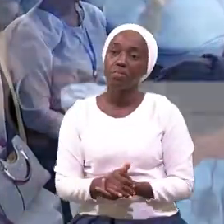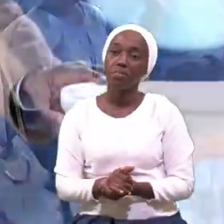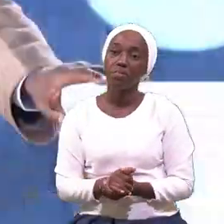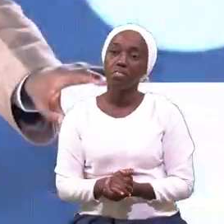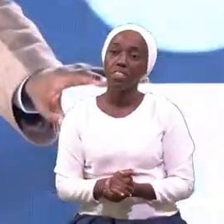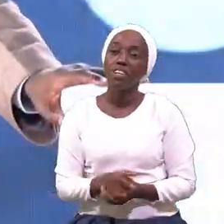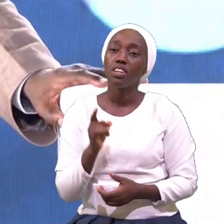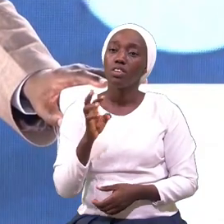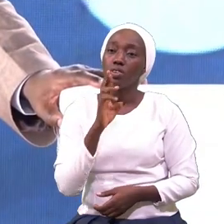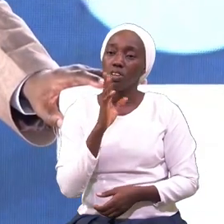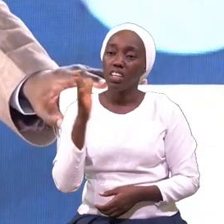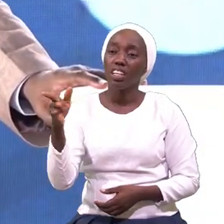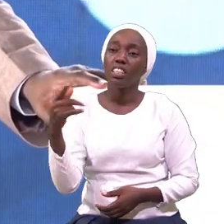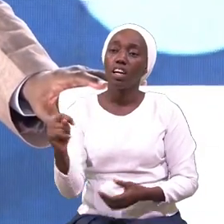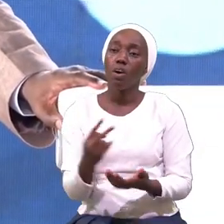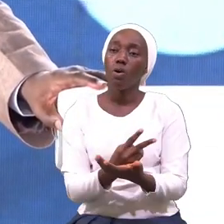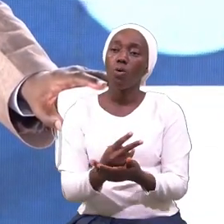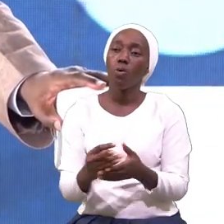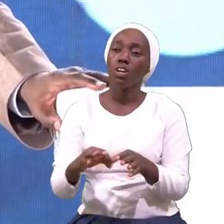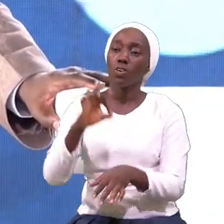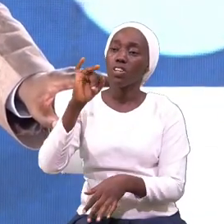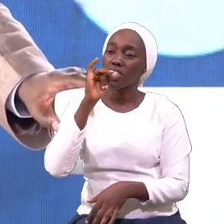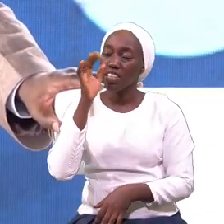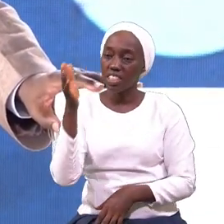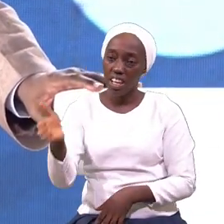You are there, the Holy Ghost is there.